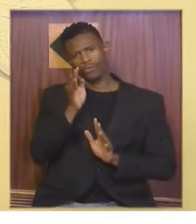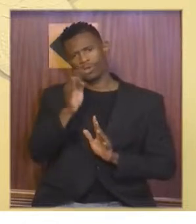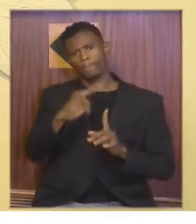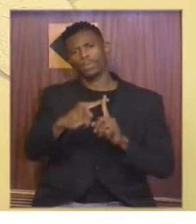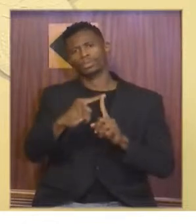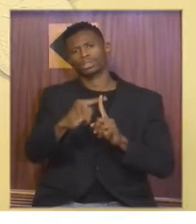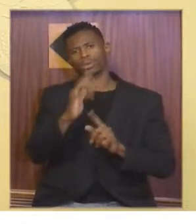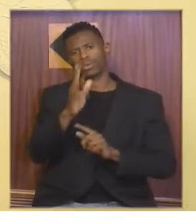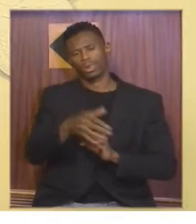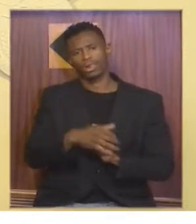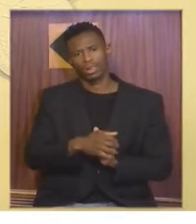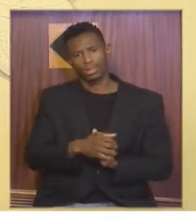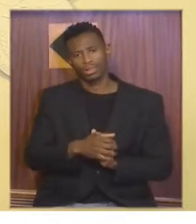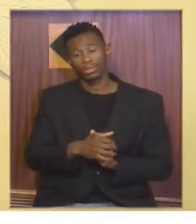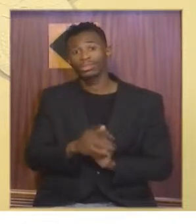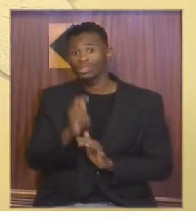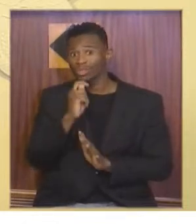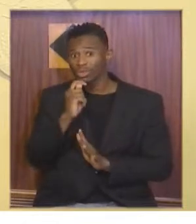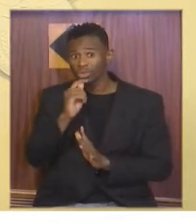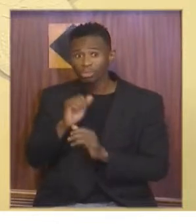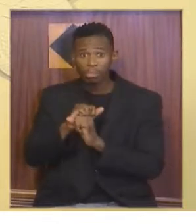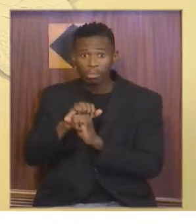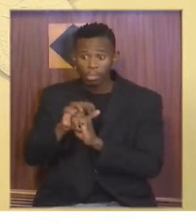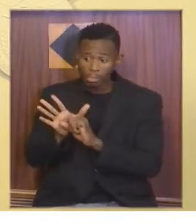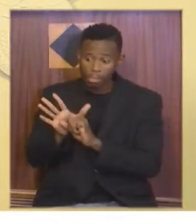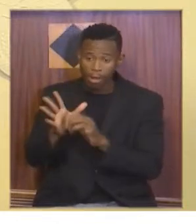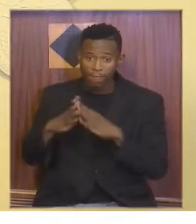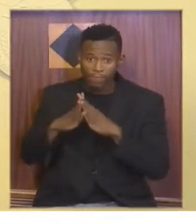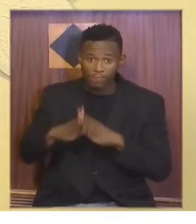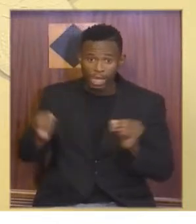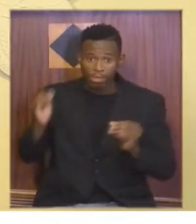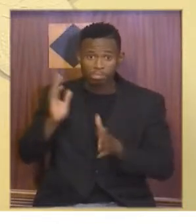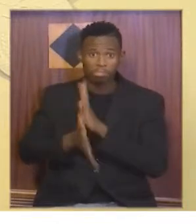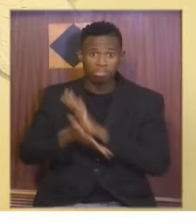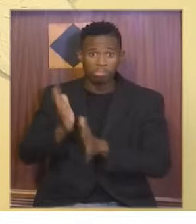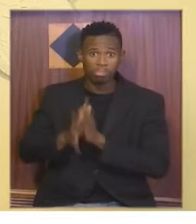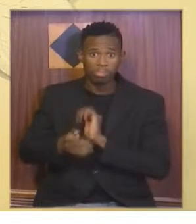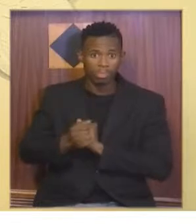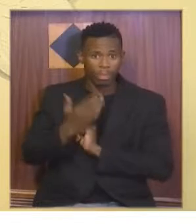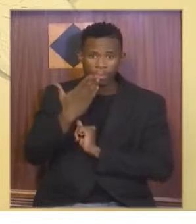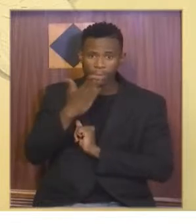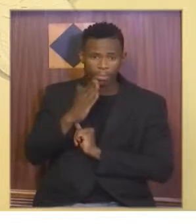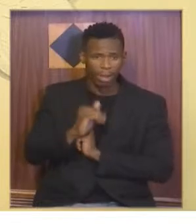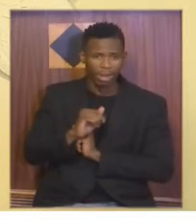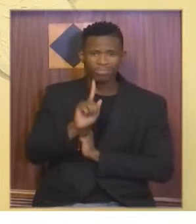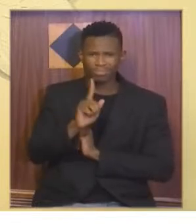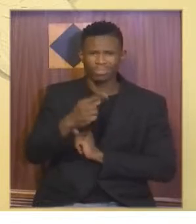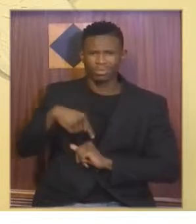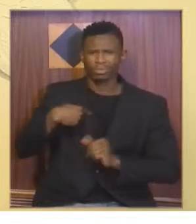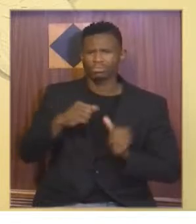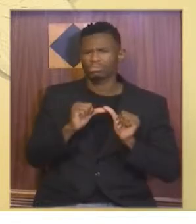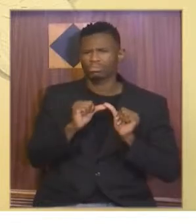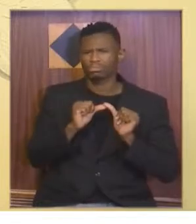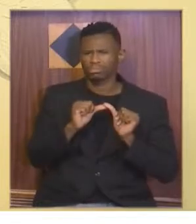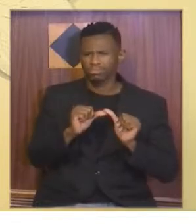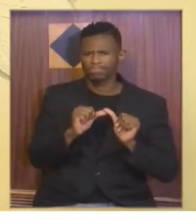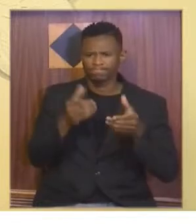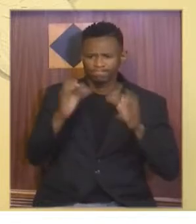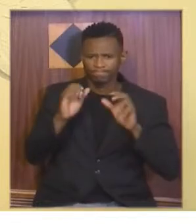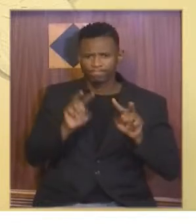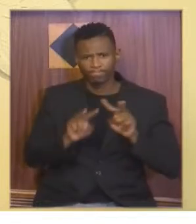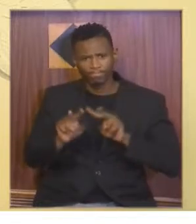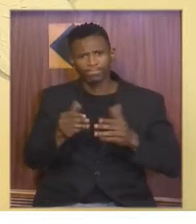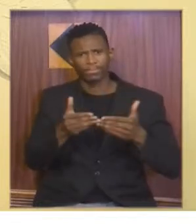While the pandemic is not yet over, and while we remain cautious, we see many parts of our